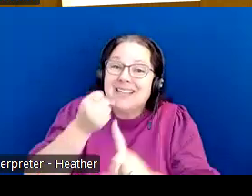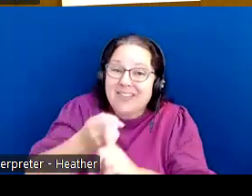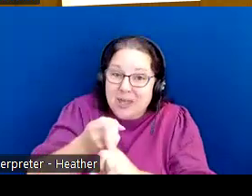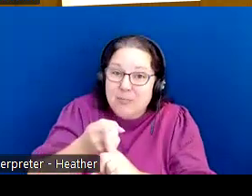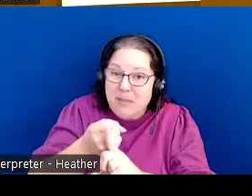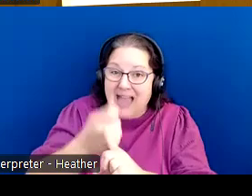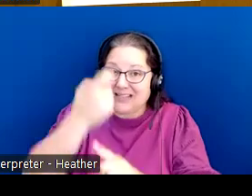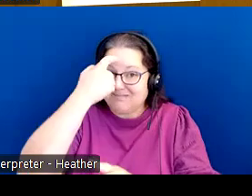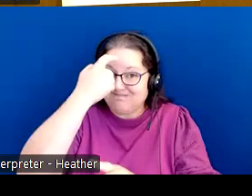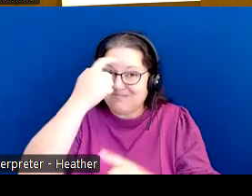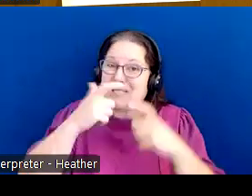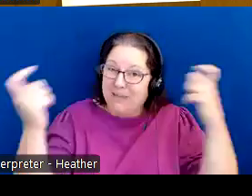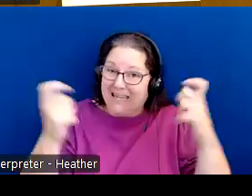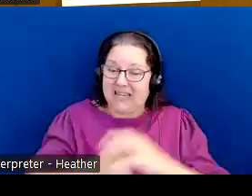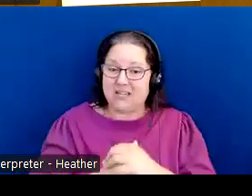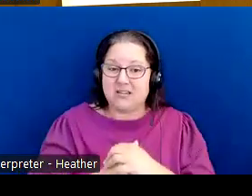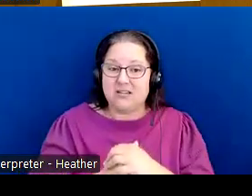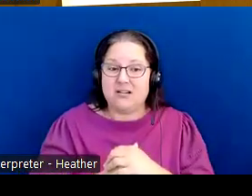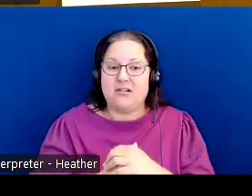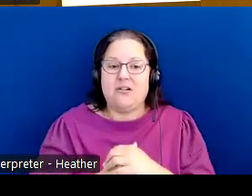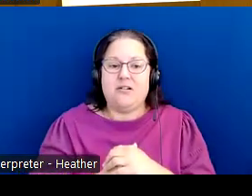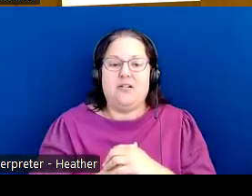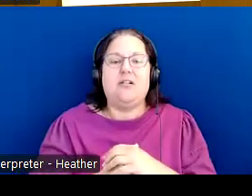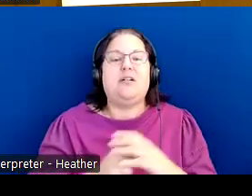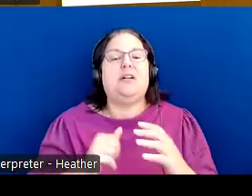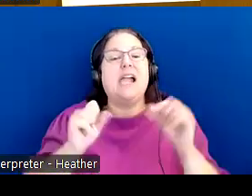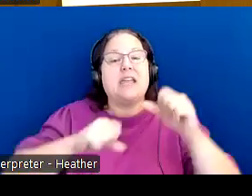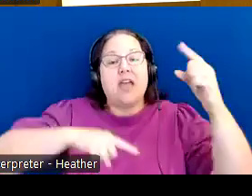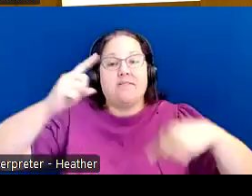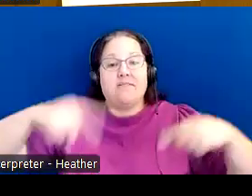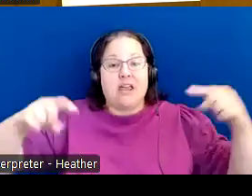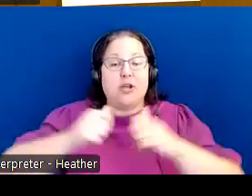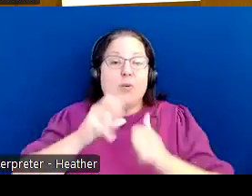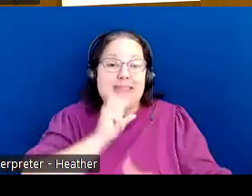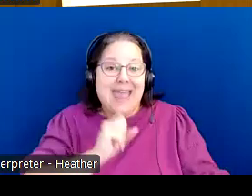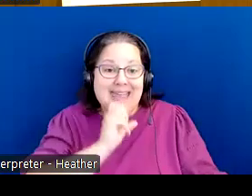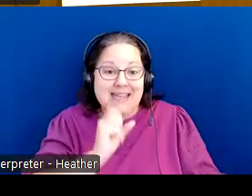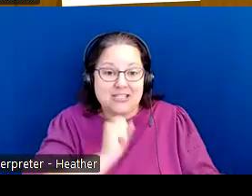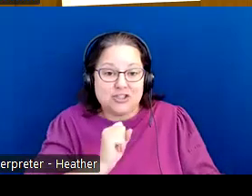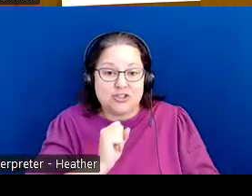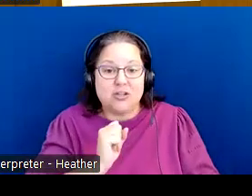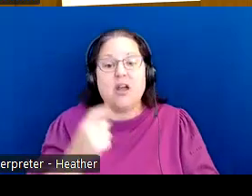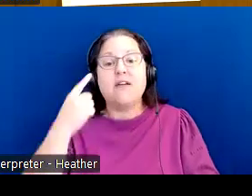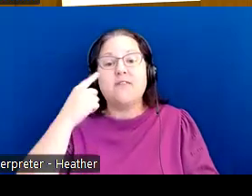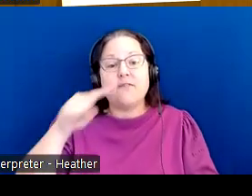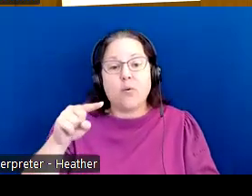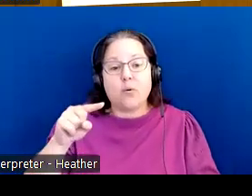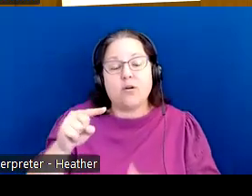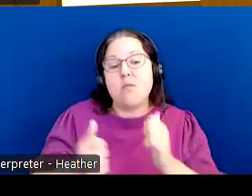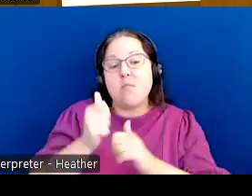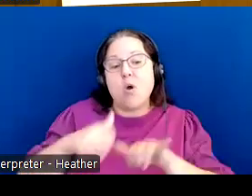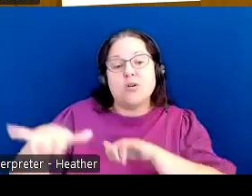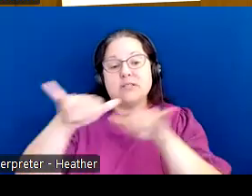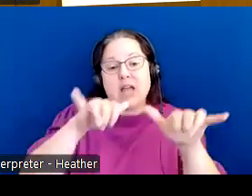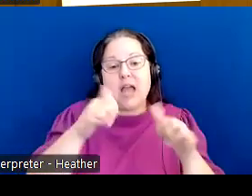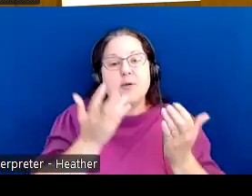great. The most common etiologies really differ by age, but for the most common are